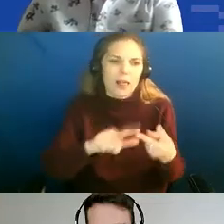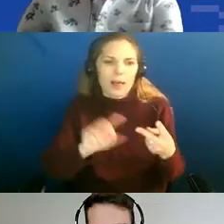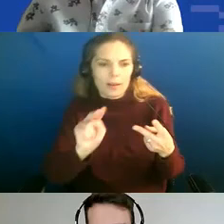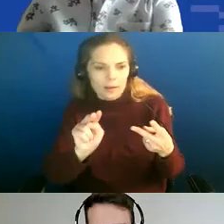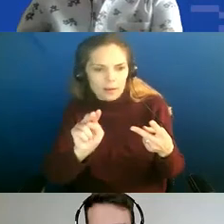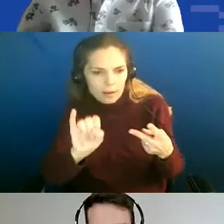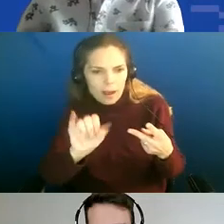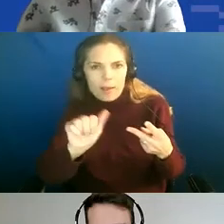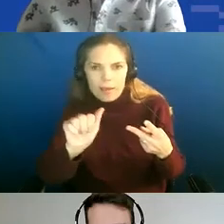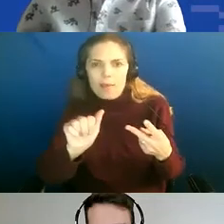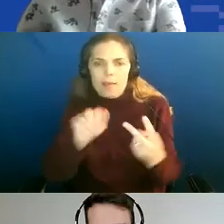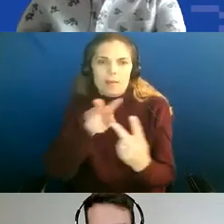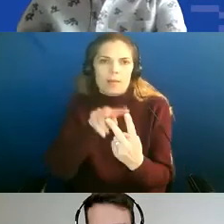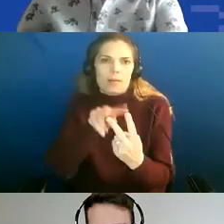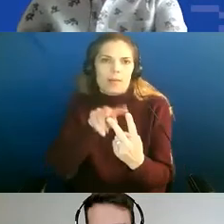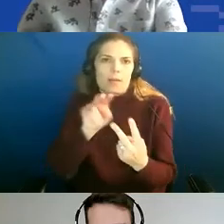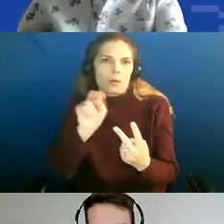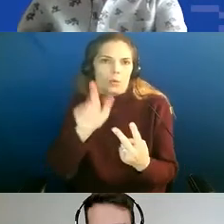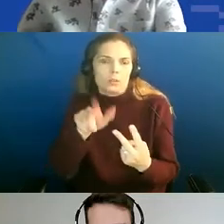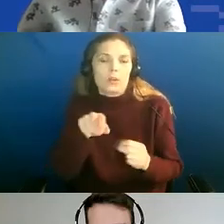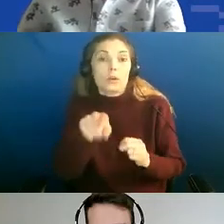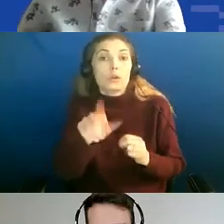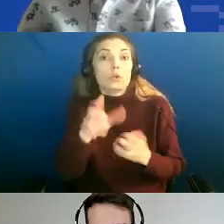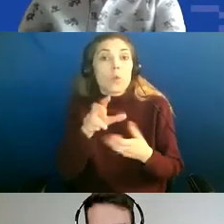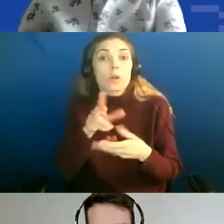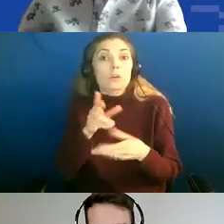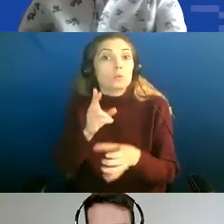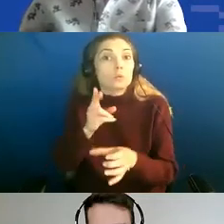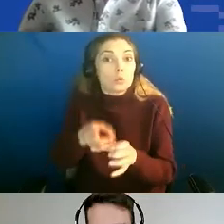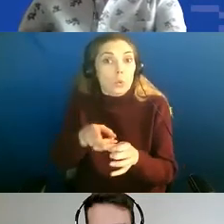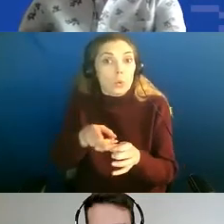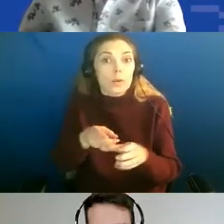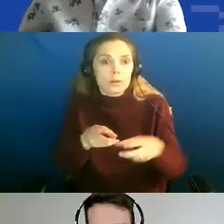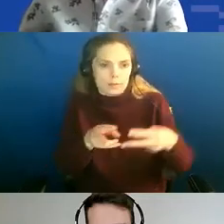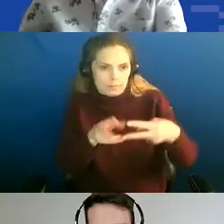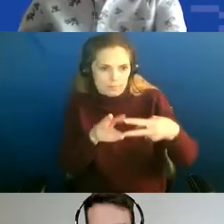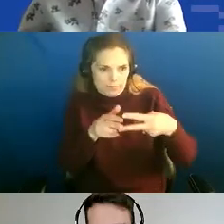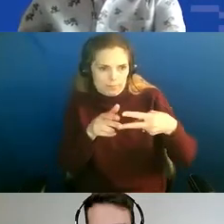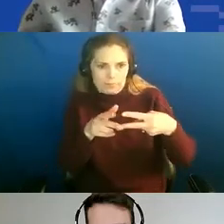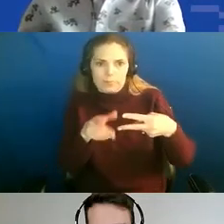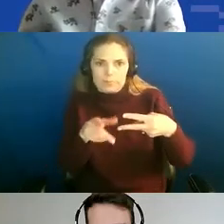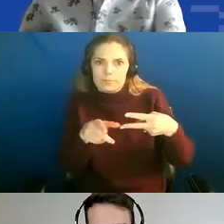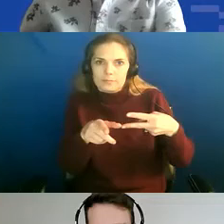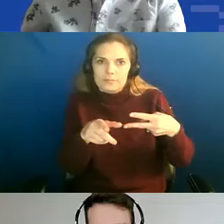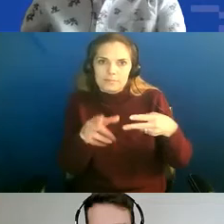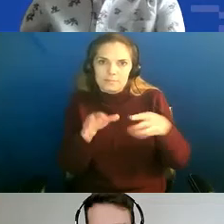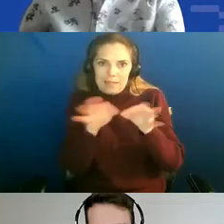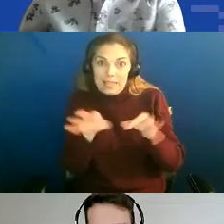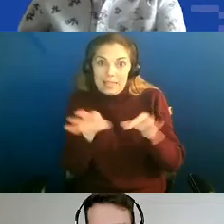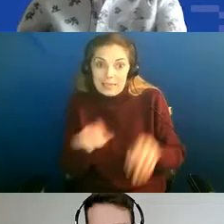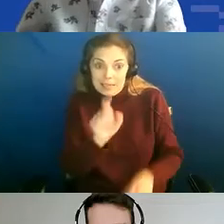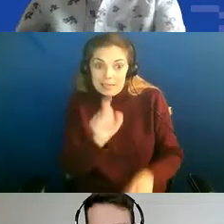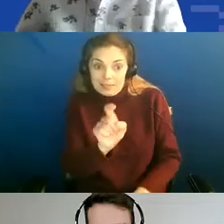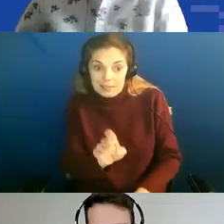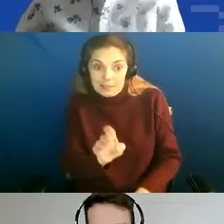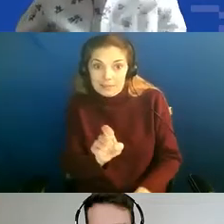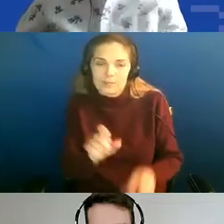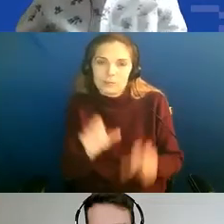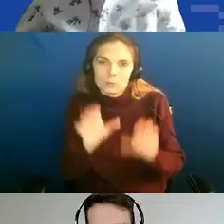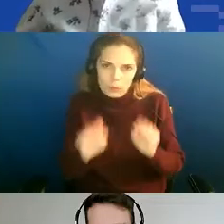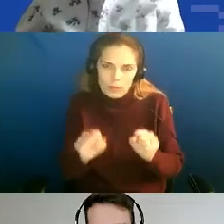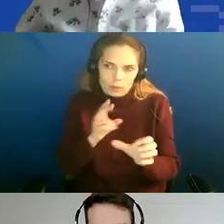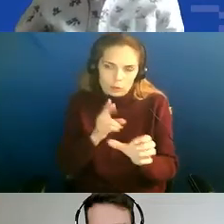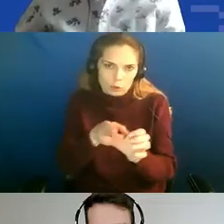Egale, Get Involved, and NIA Ryerson, their newsletters page. and I both believe that both have